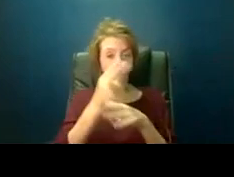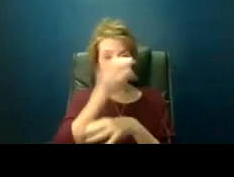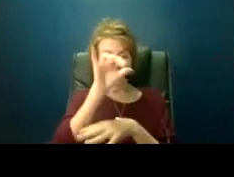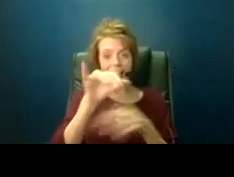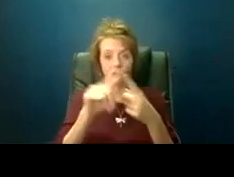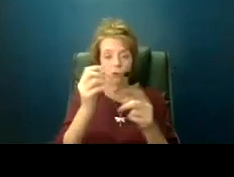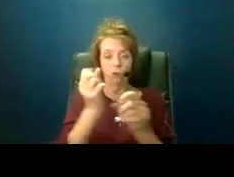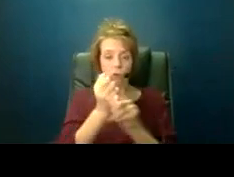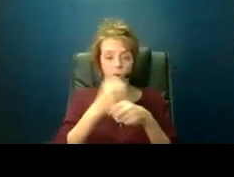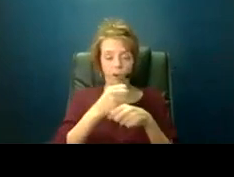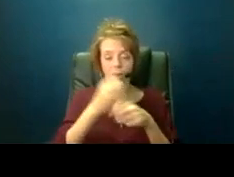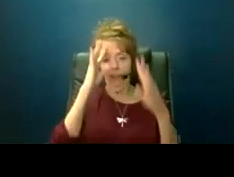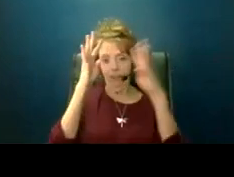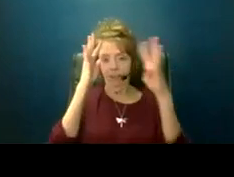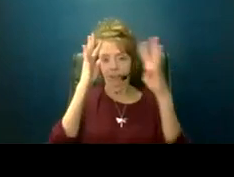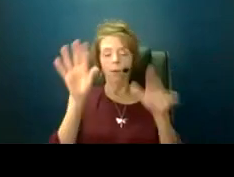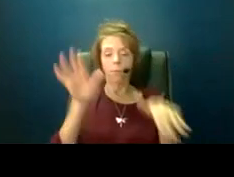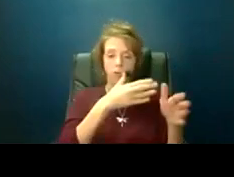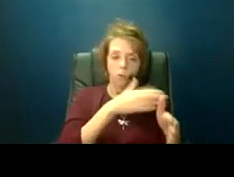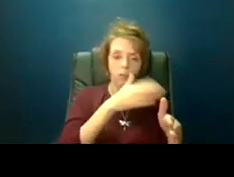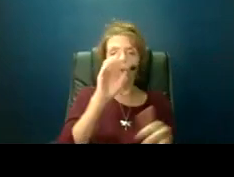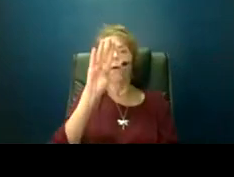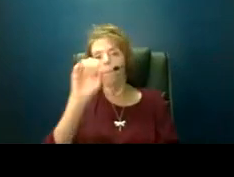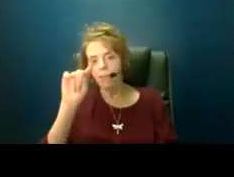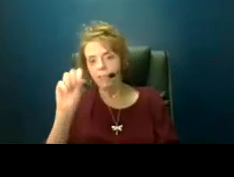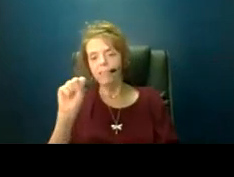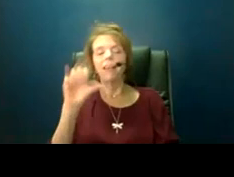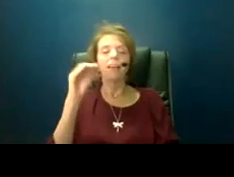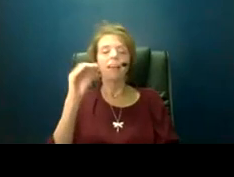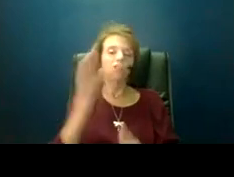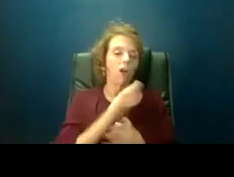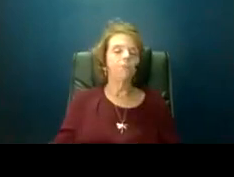create music or beats or songs.